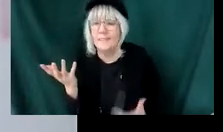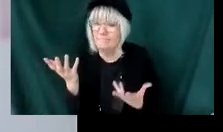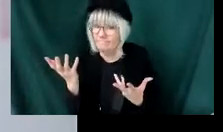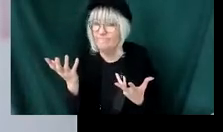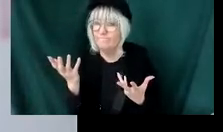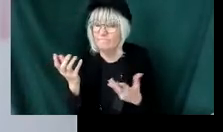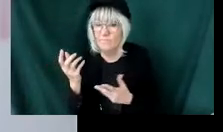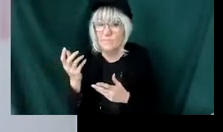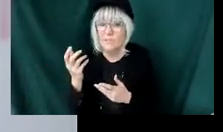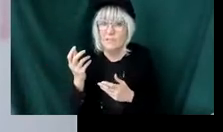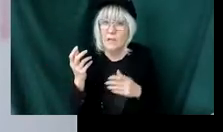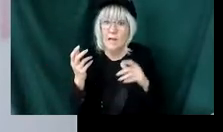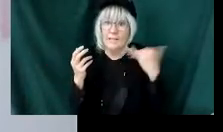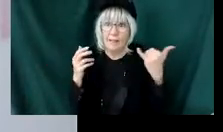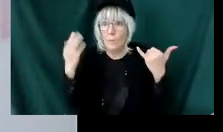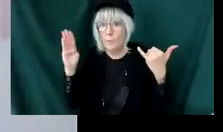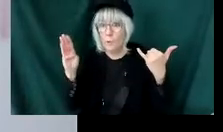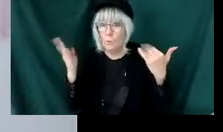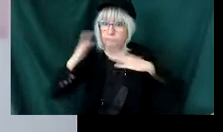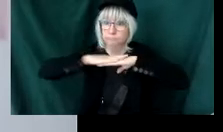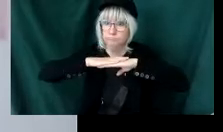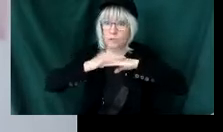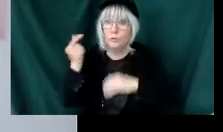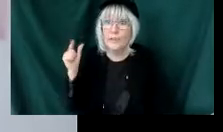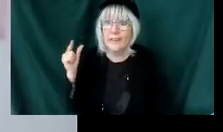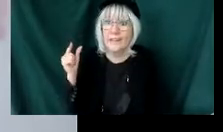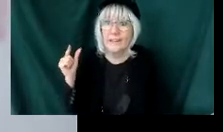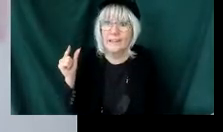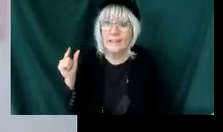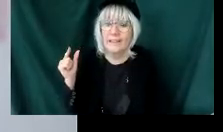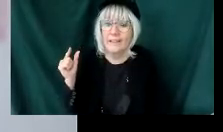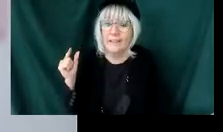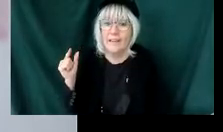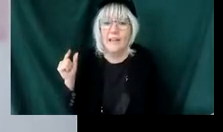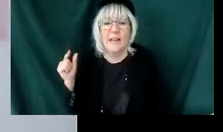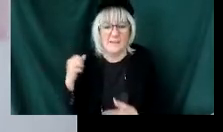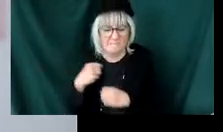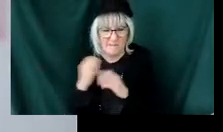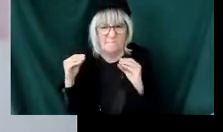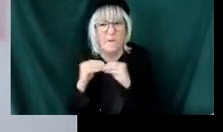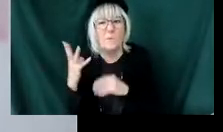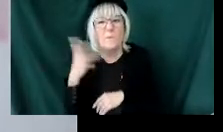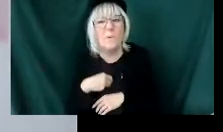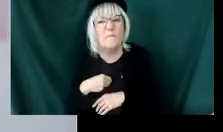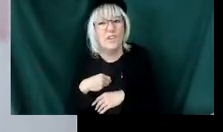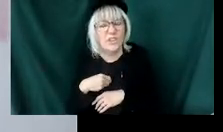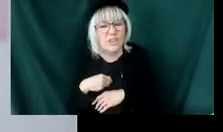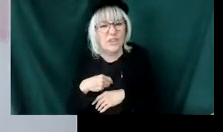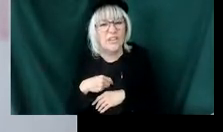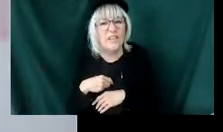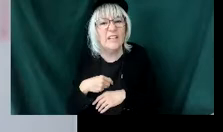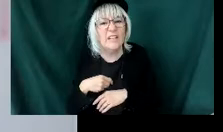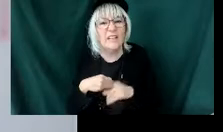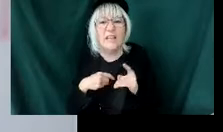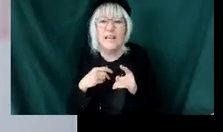making green from 2 colors can make a much more beautiful artwork. And it's better when we're